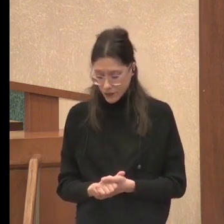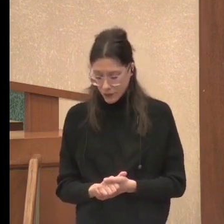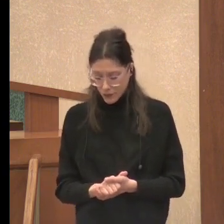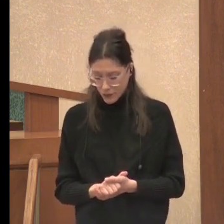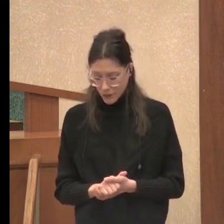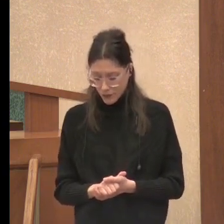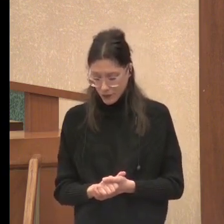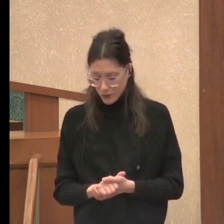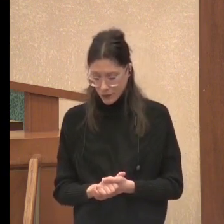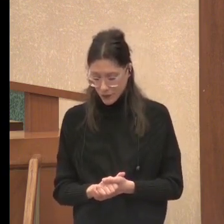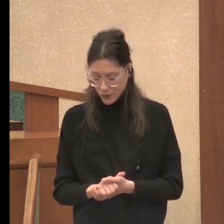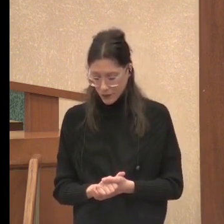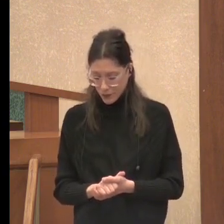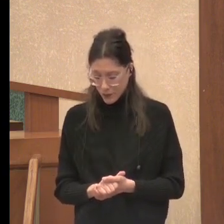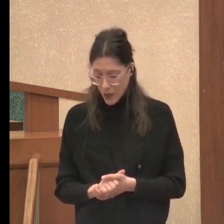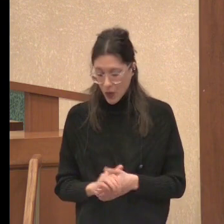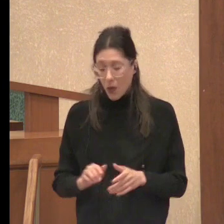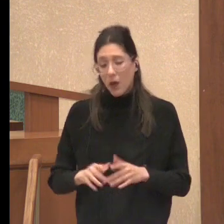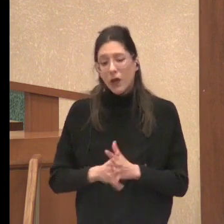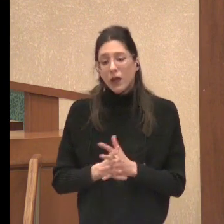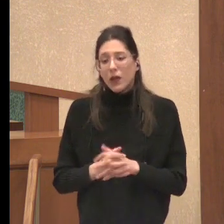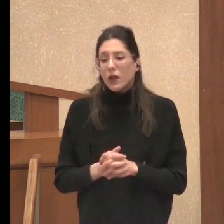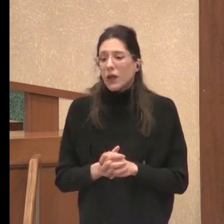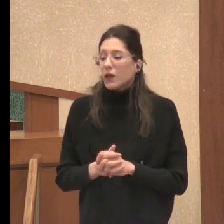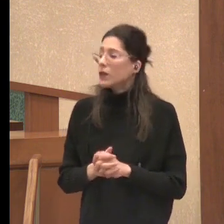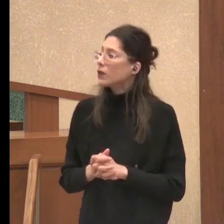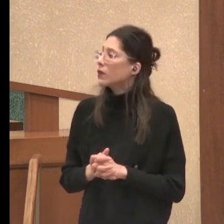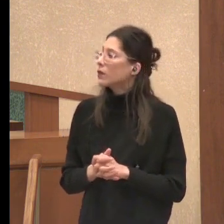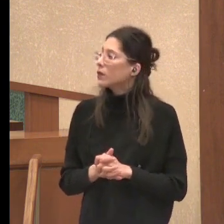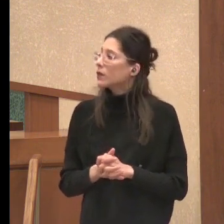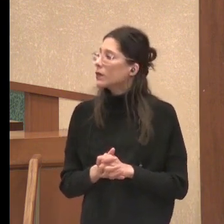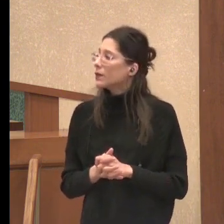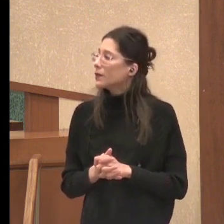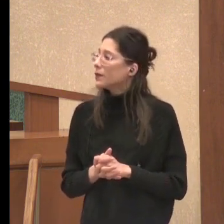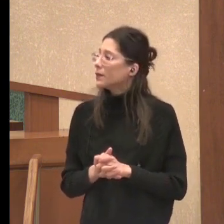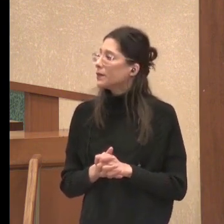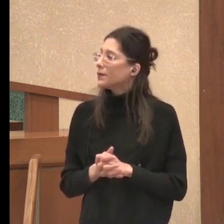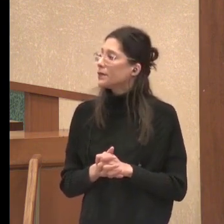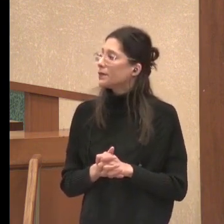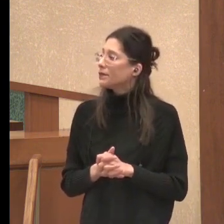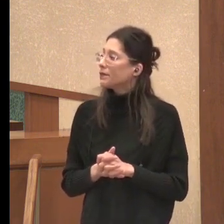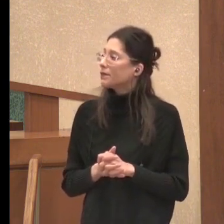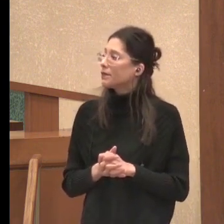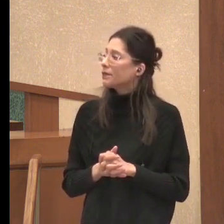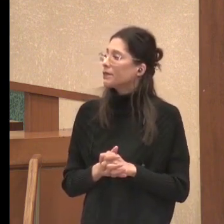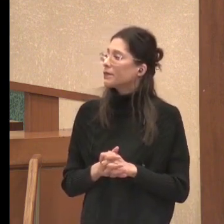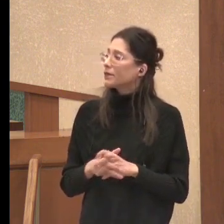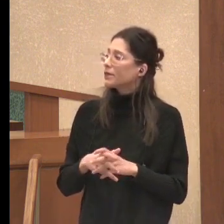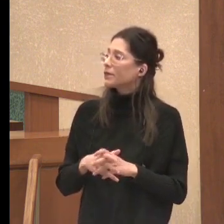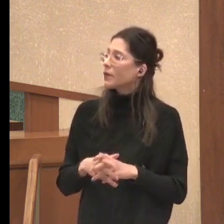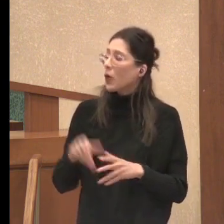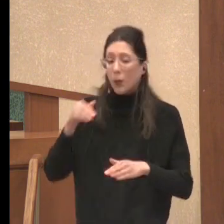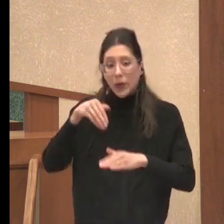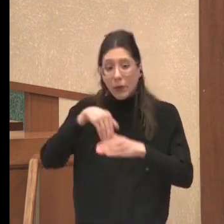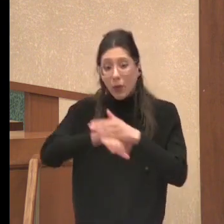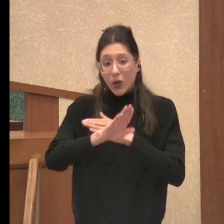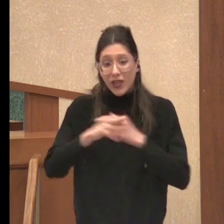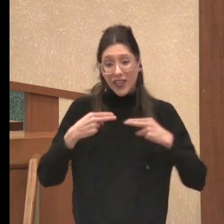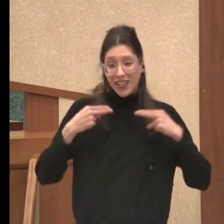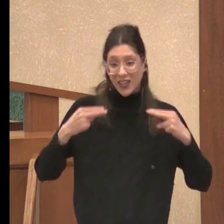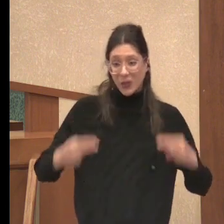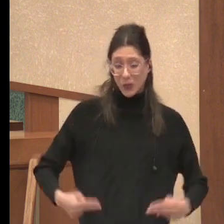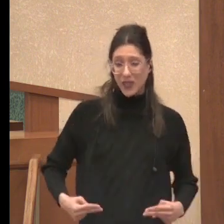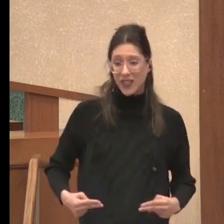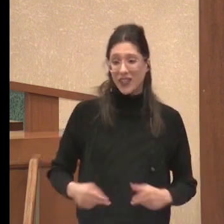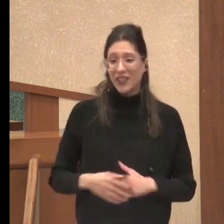to be exploited, but emptied himself, taking the form of a slave, being born in human